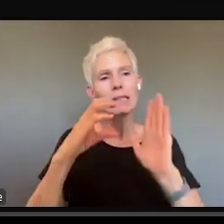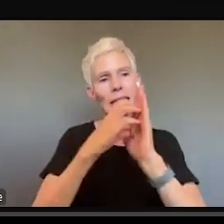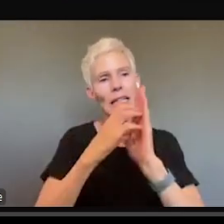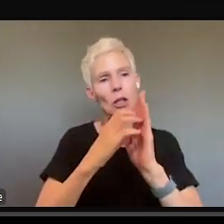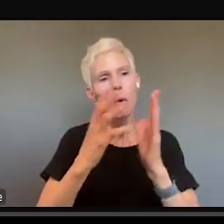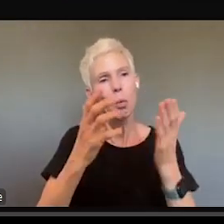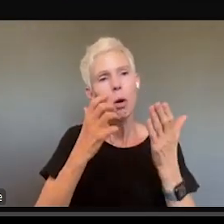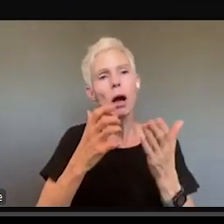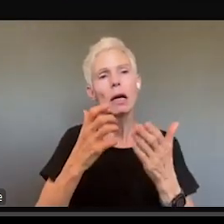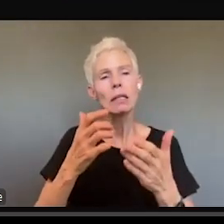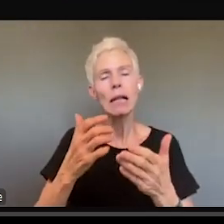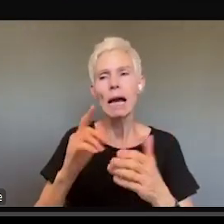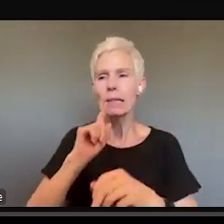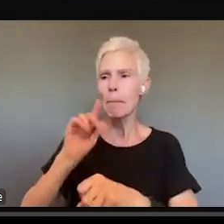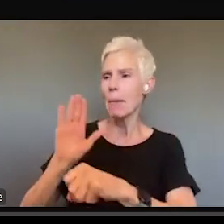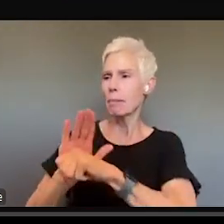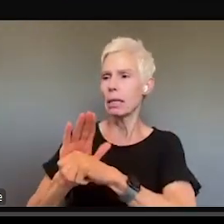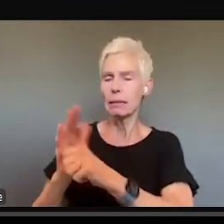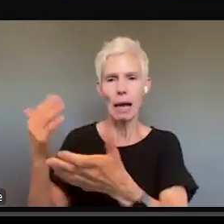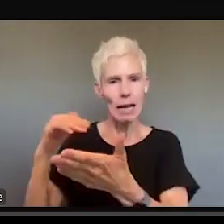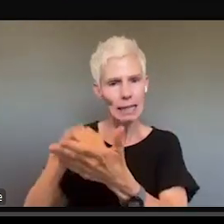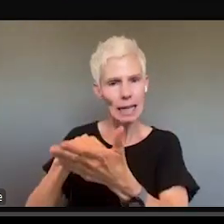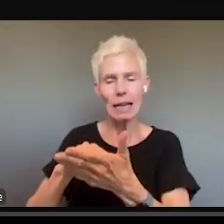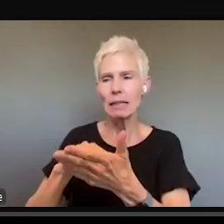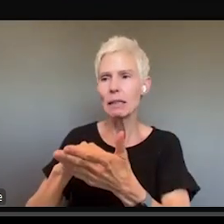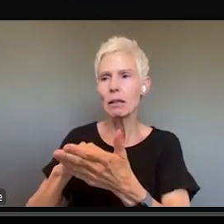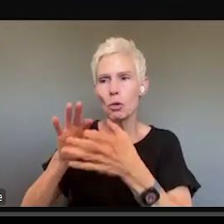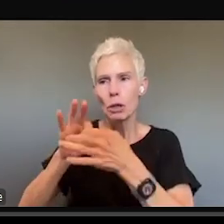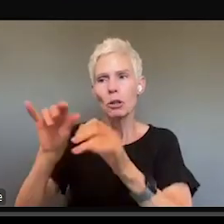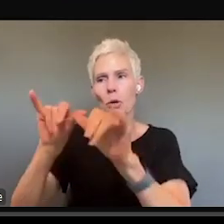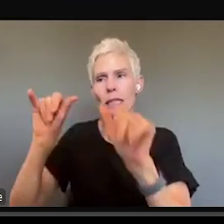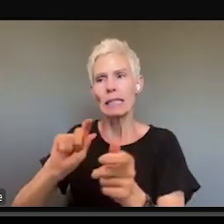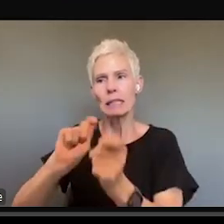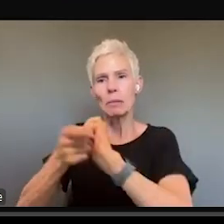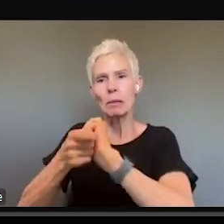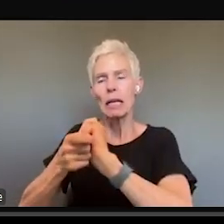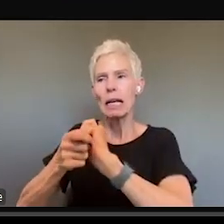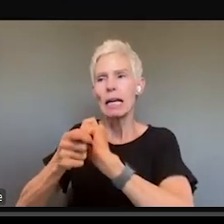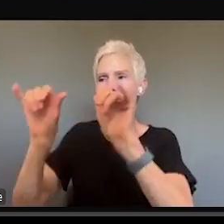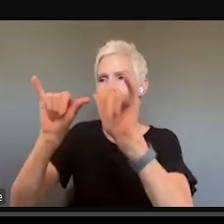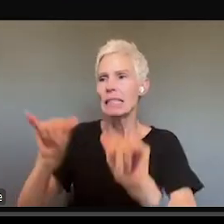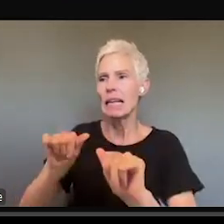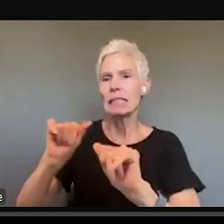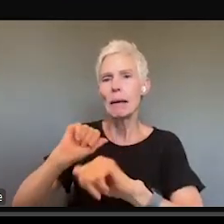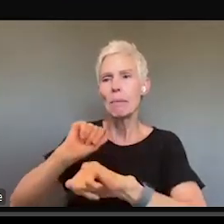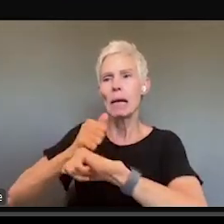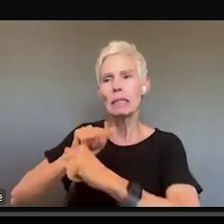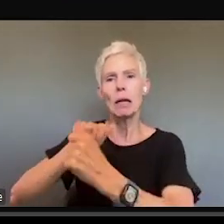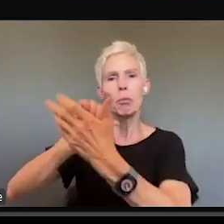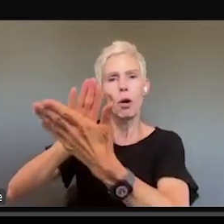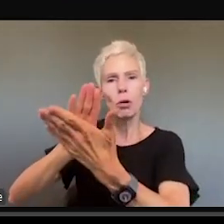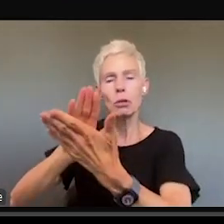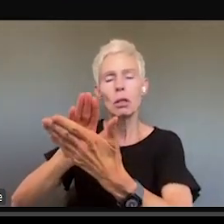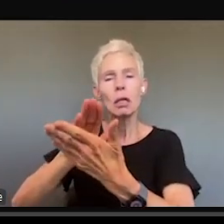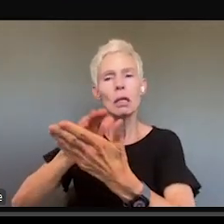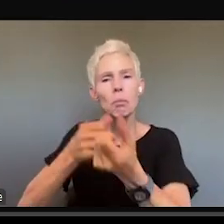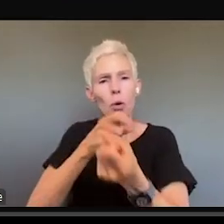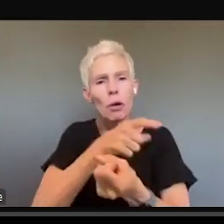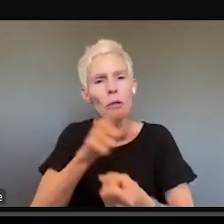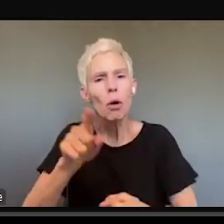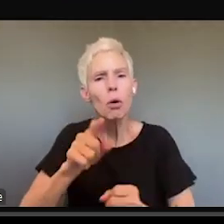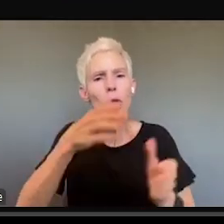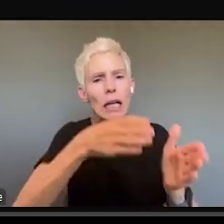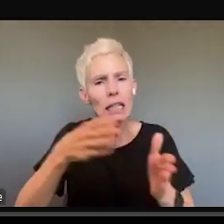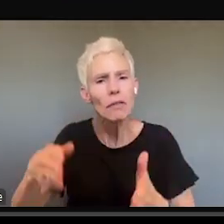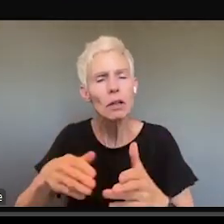renewing commitment to systems change by looking at a systems-based approach to supporting individuals who have experienced grief and loss, which we'll